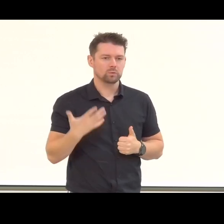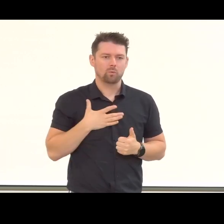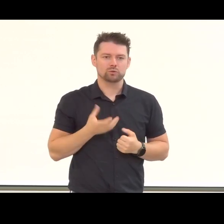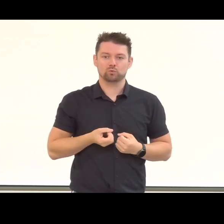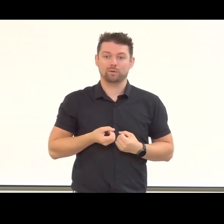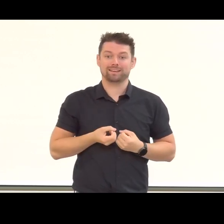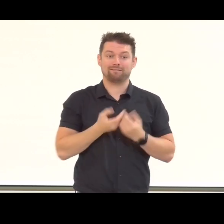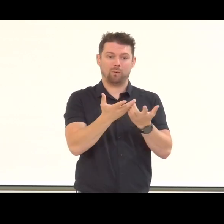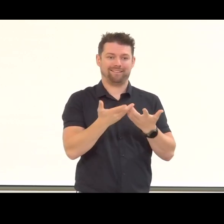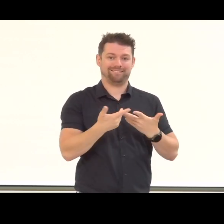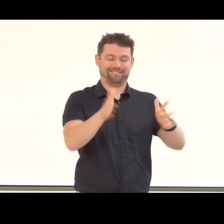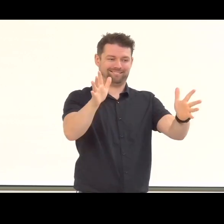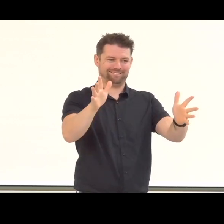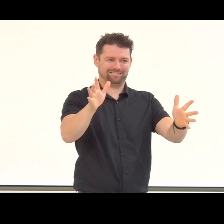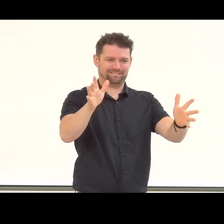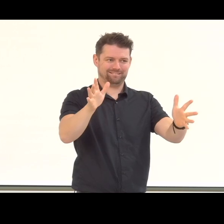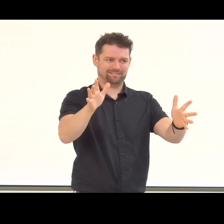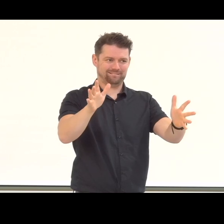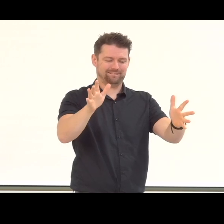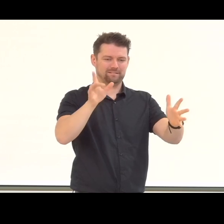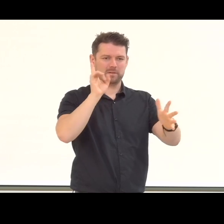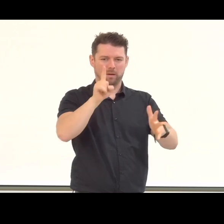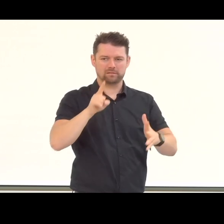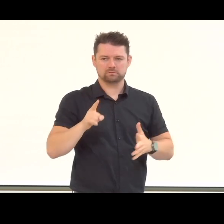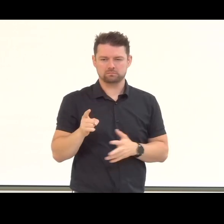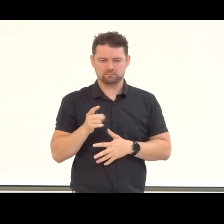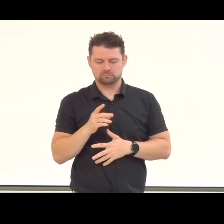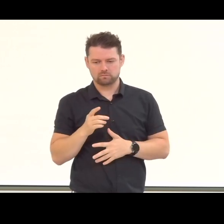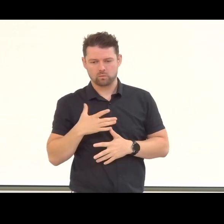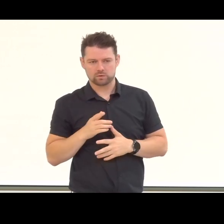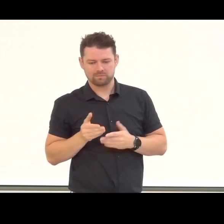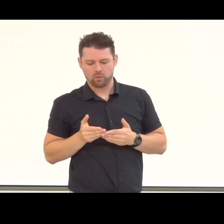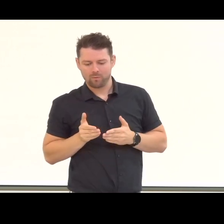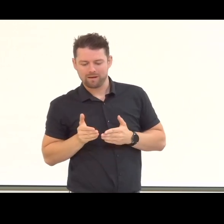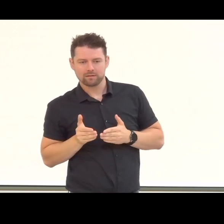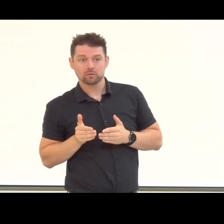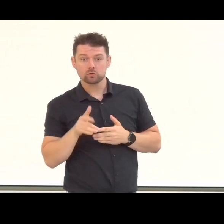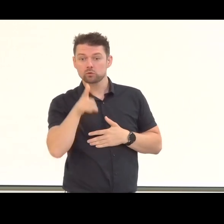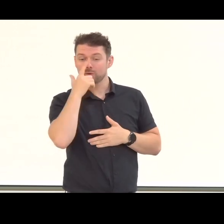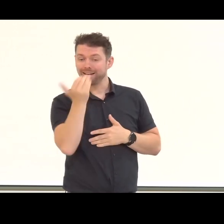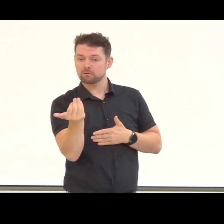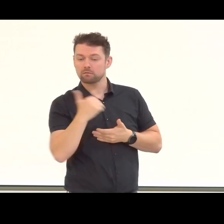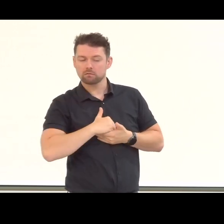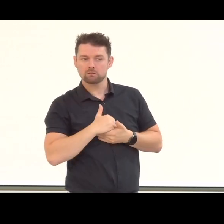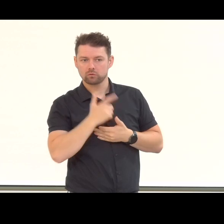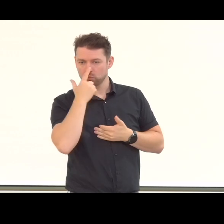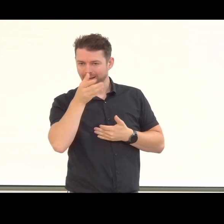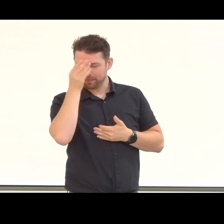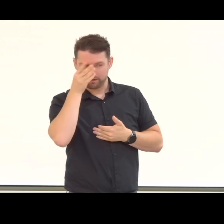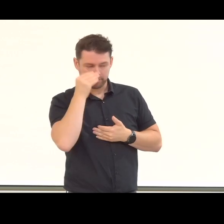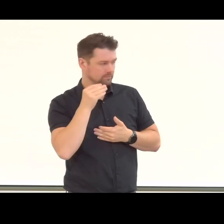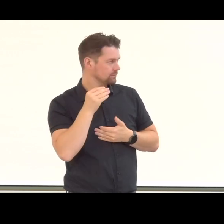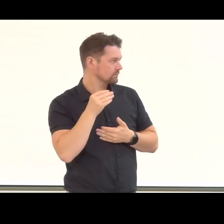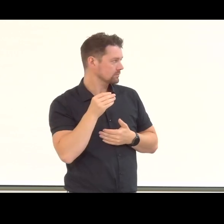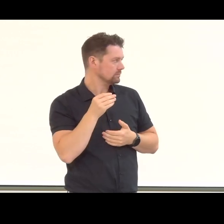everything to the public domain. On the other hand side, the trainings are somewhat open, right? So you can attend and you can learn, and then